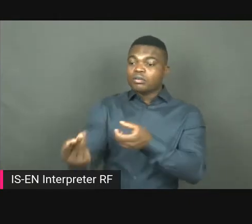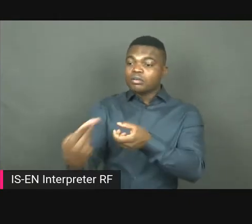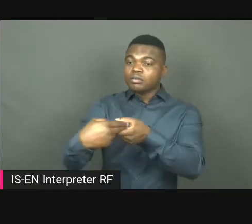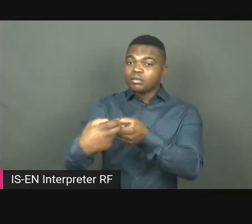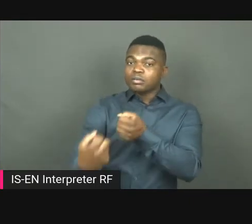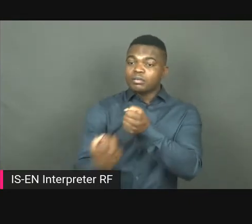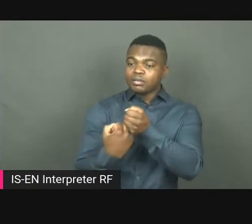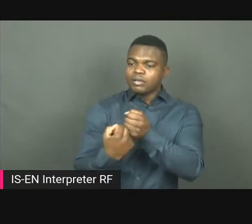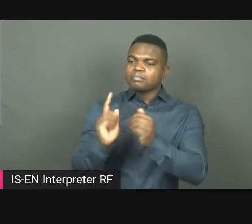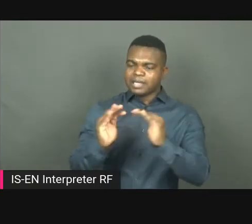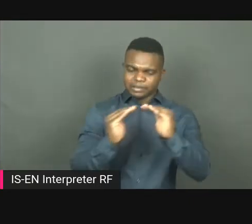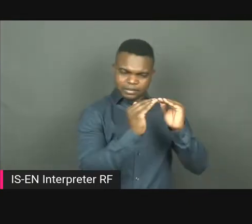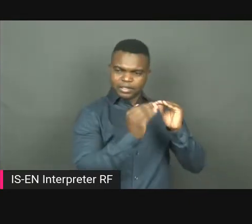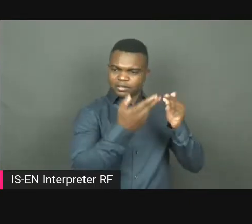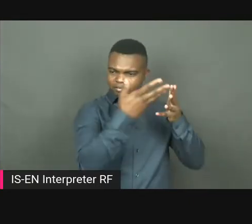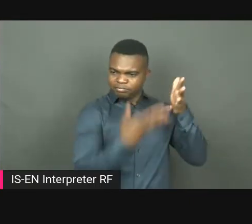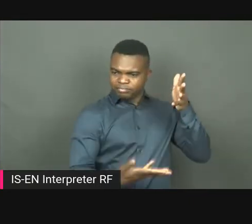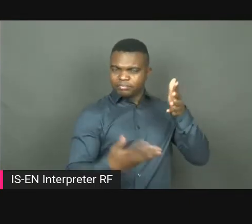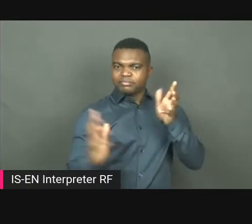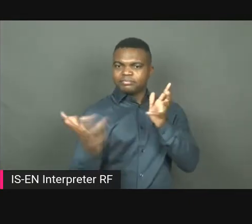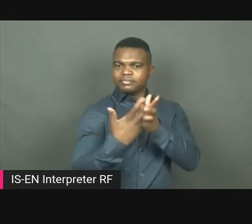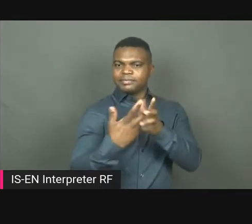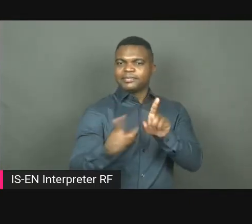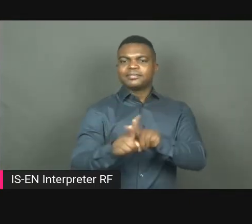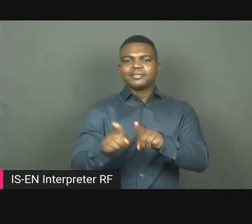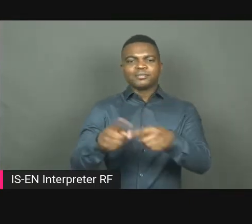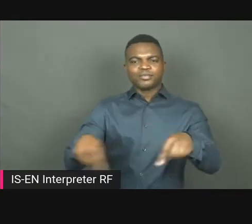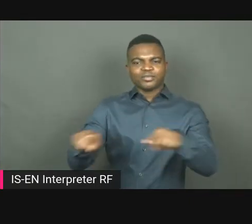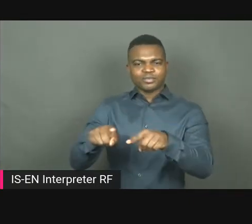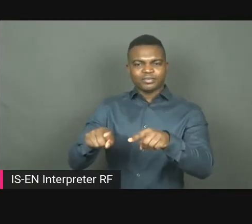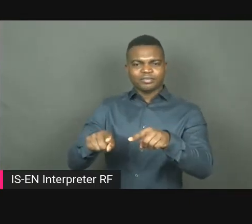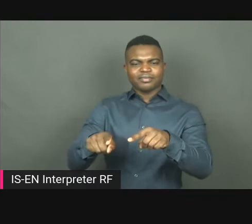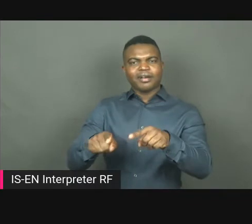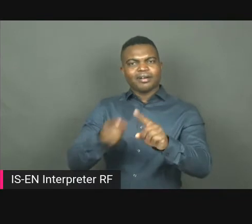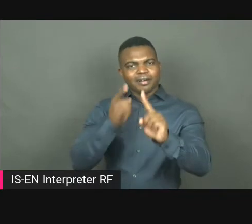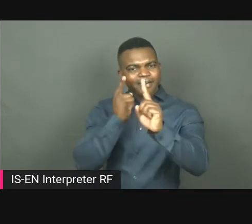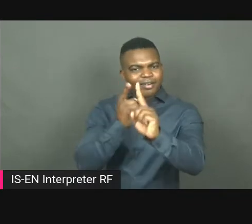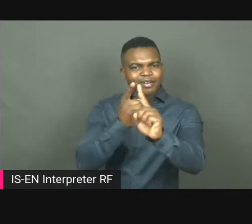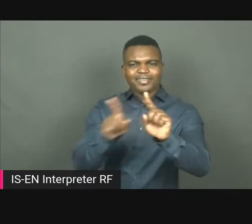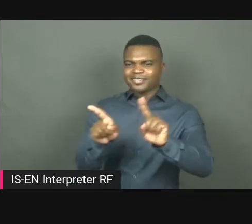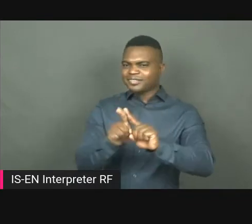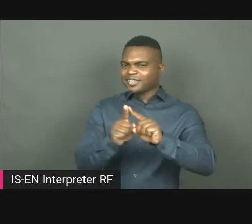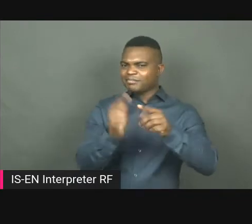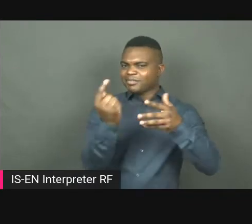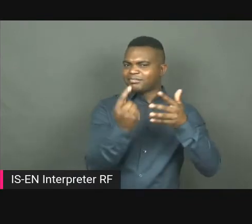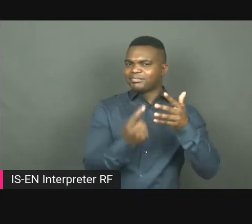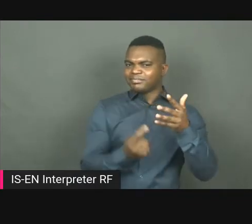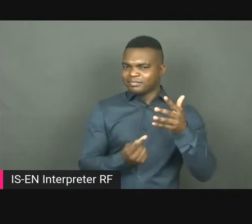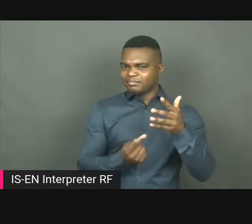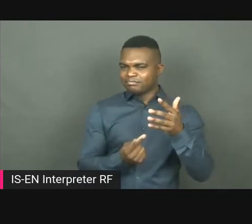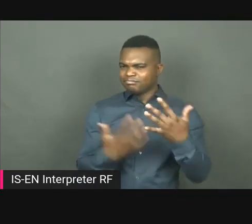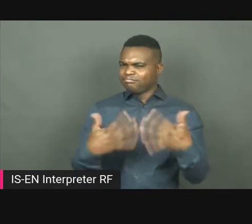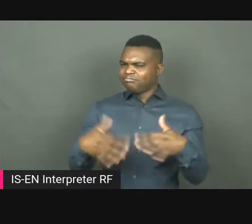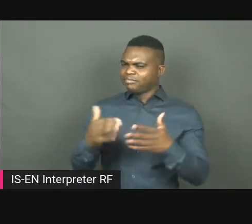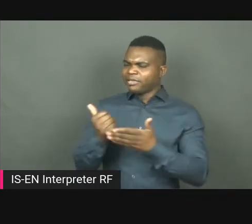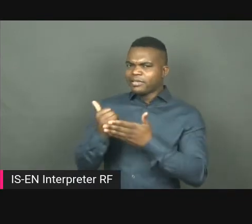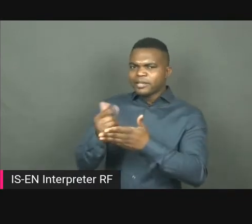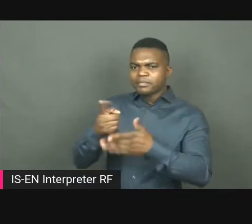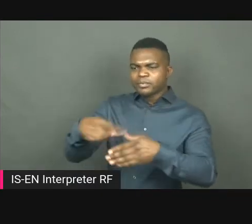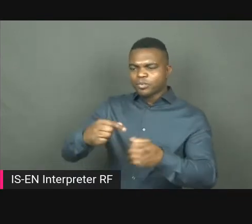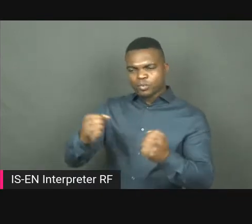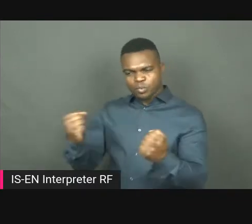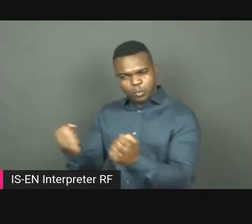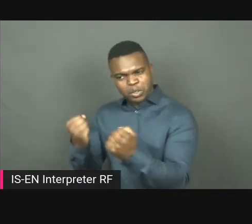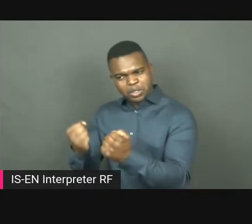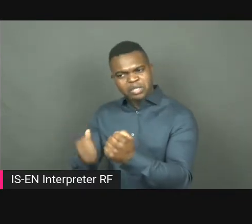CHS Alliance's recent efforts to increase our engagement and ownership of the CHS by local and